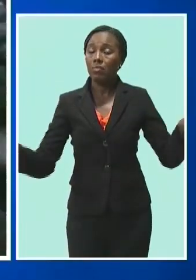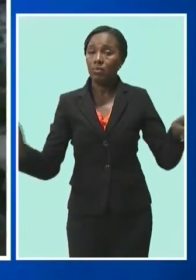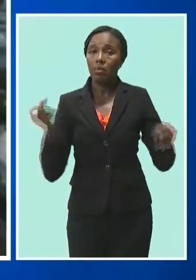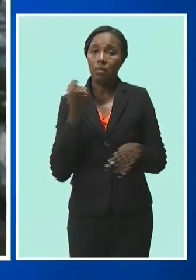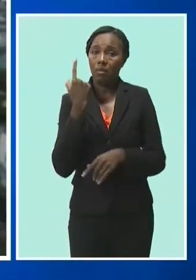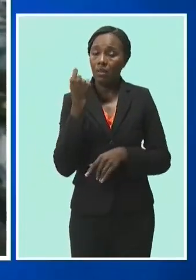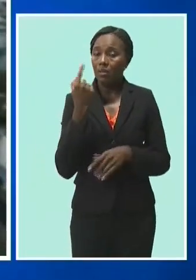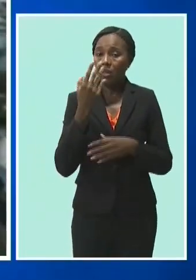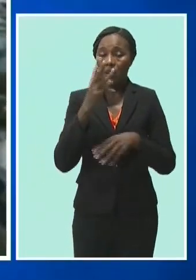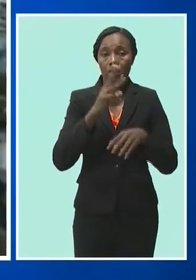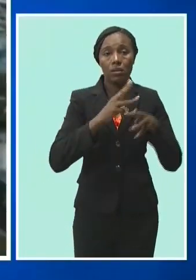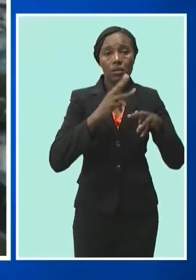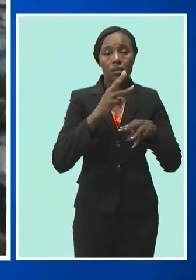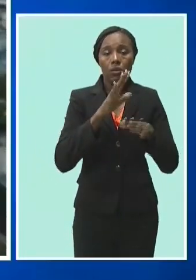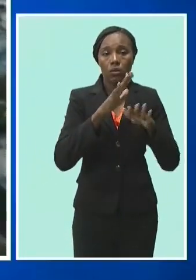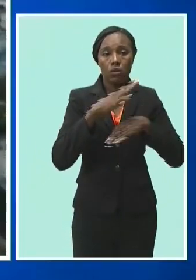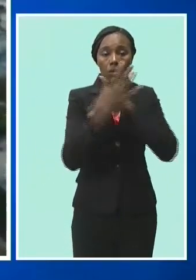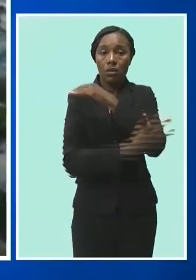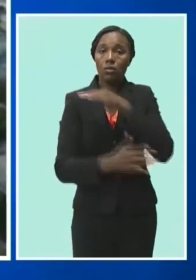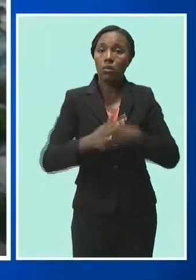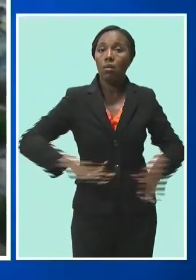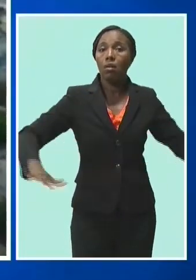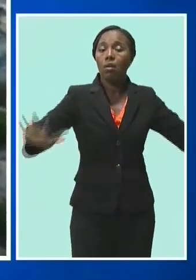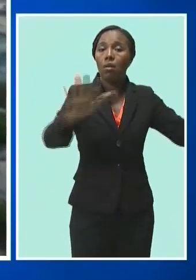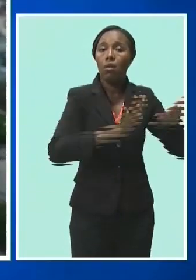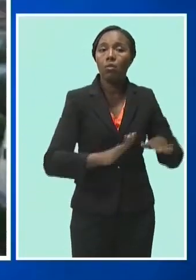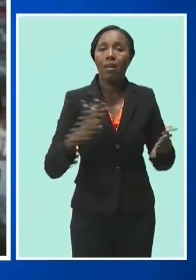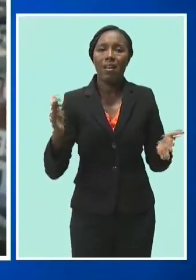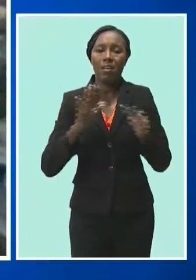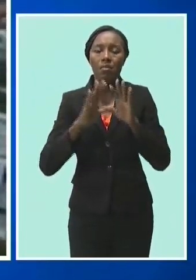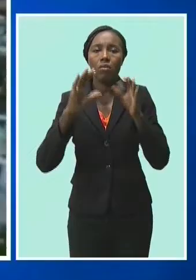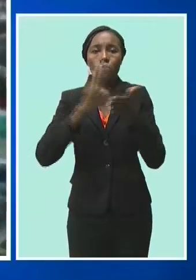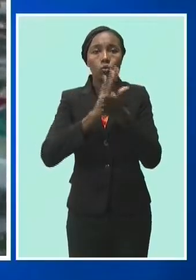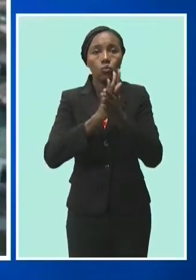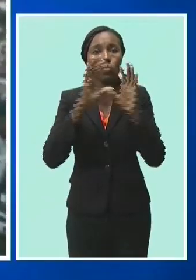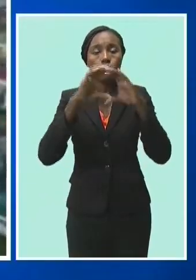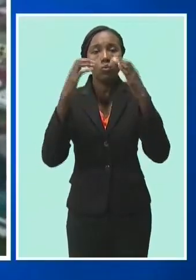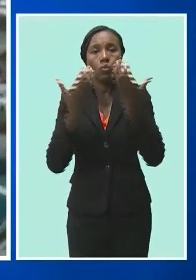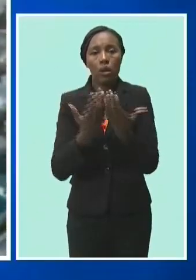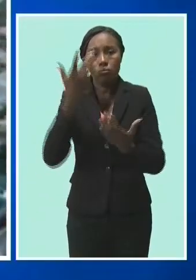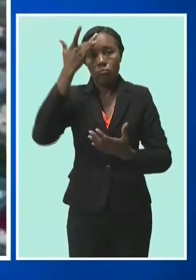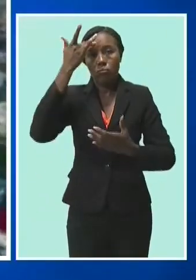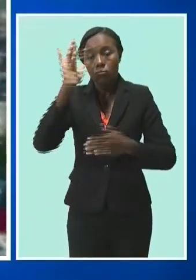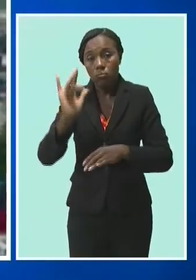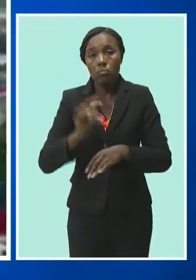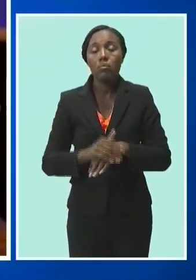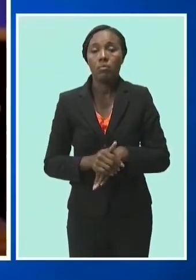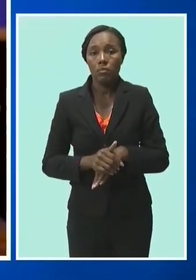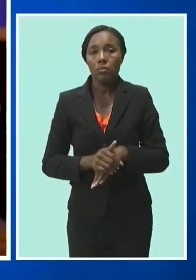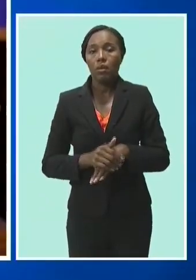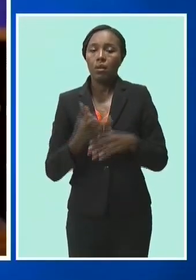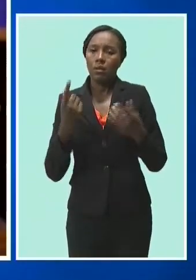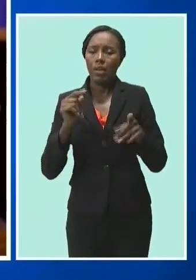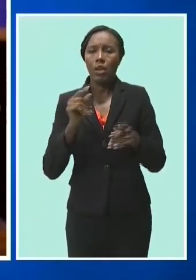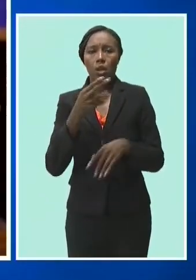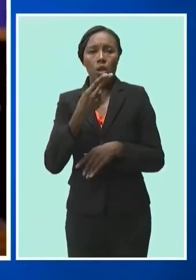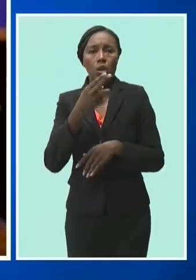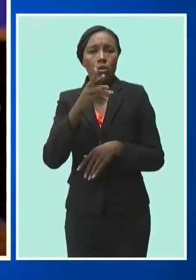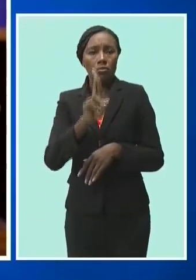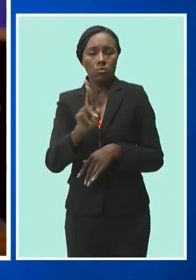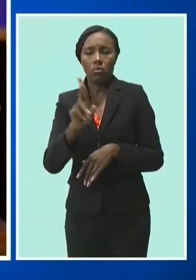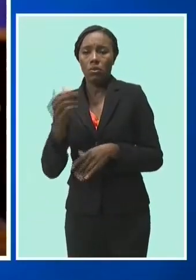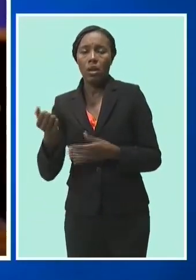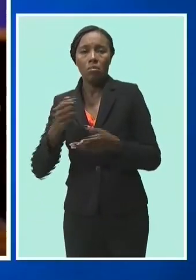government is promising that smart classrooms will become a reality in most schools. On a human resource side, there will be training in